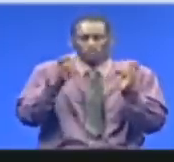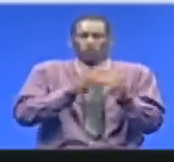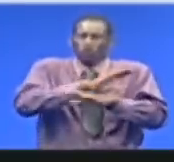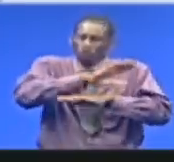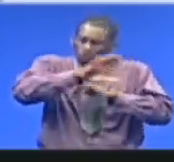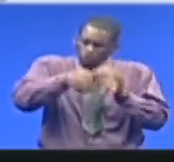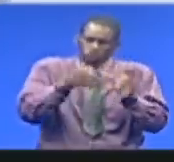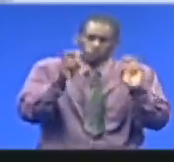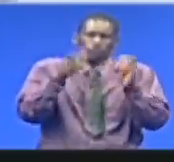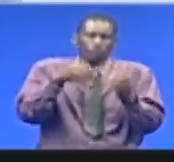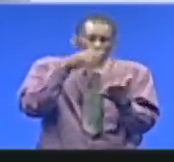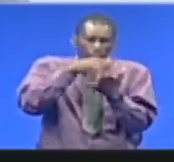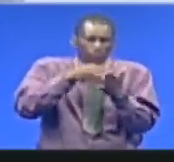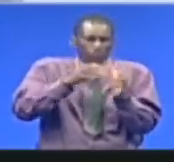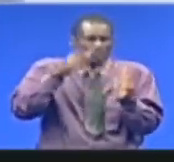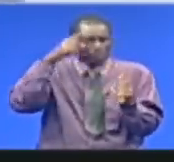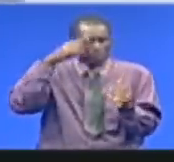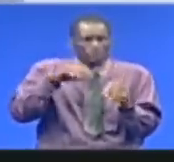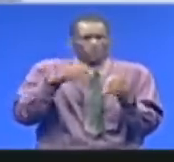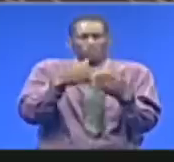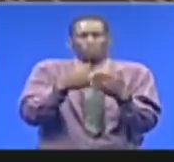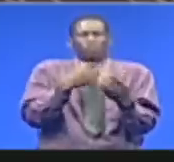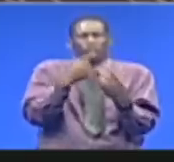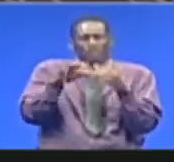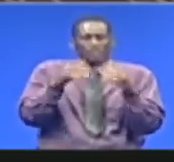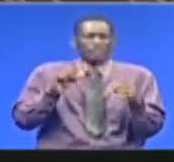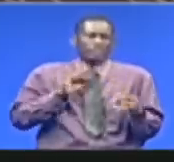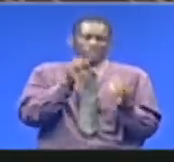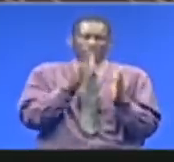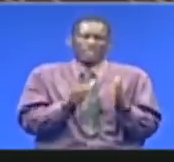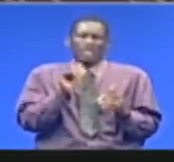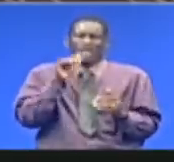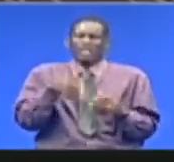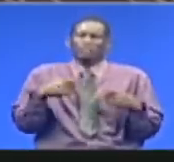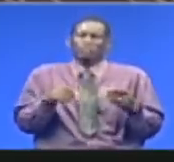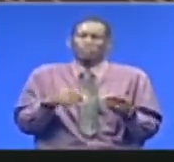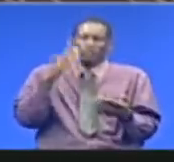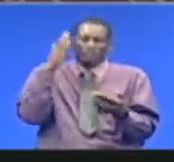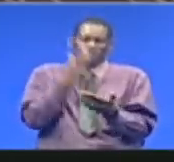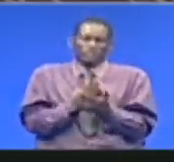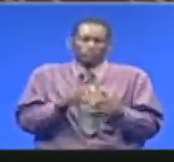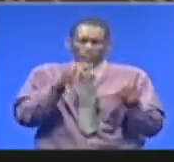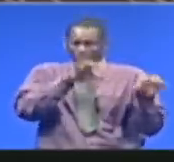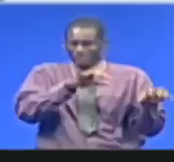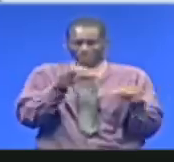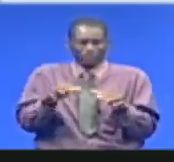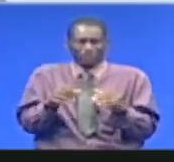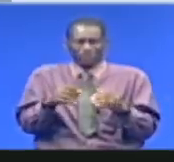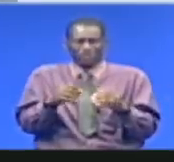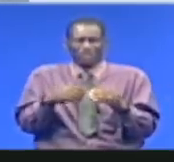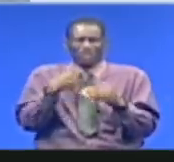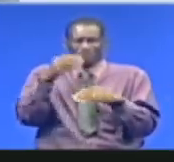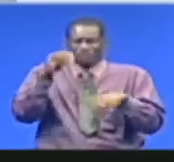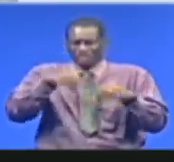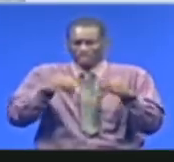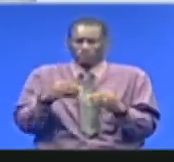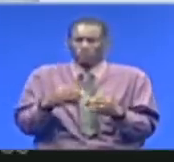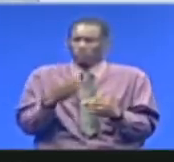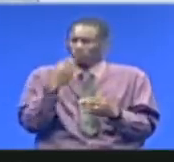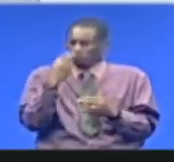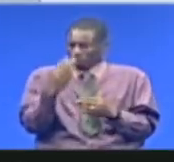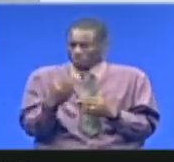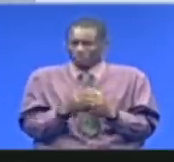our manifesto. And you remember— But before you deal with that, Senator, I asked you about the people who are genuinely aggrieved. I'm just coming to that. You see,